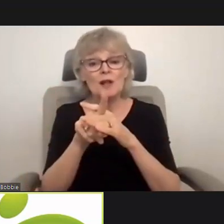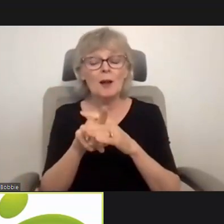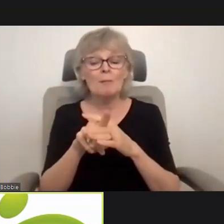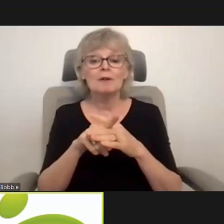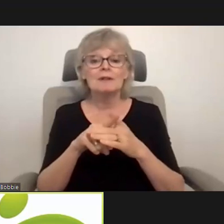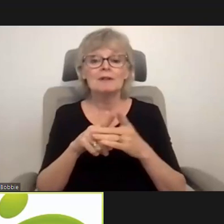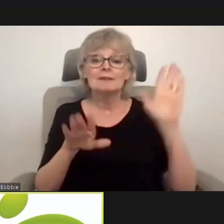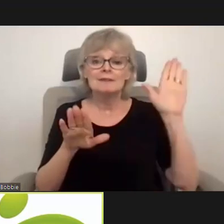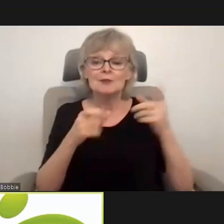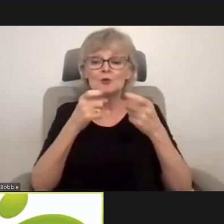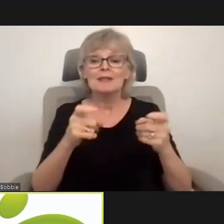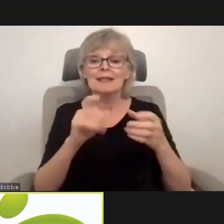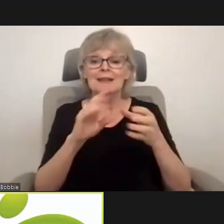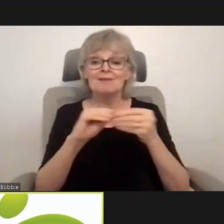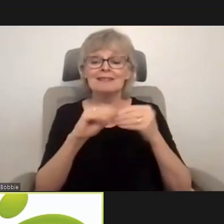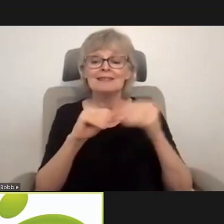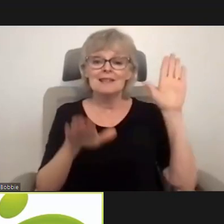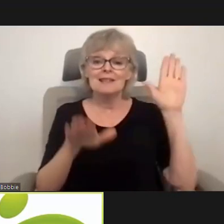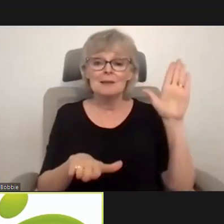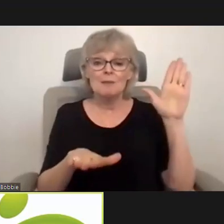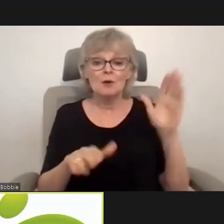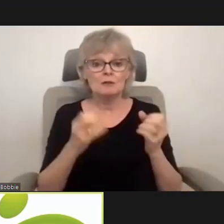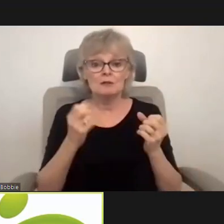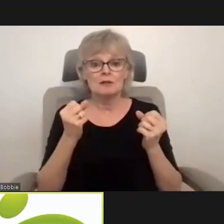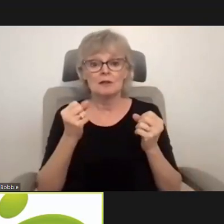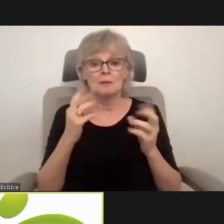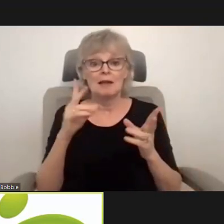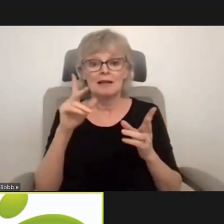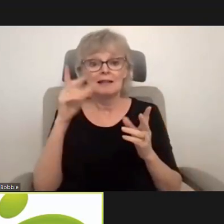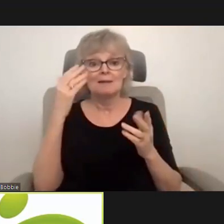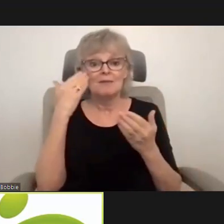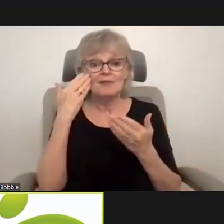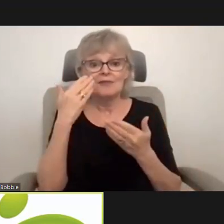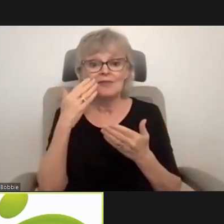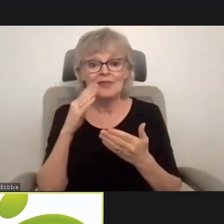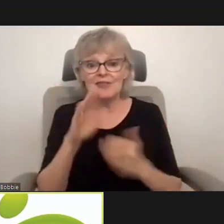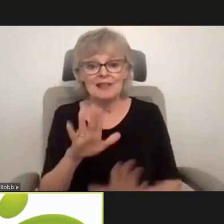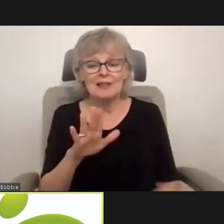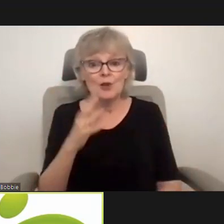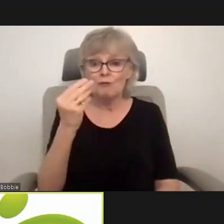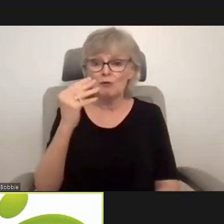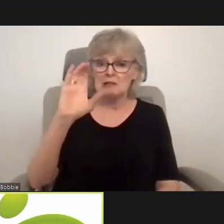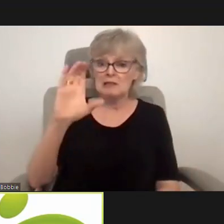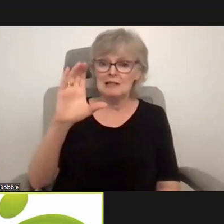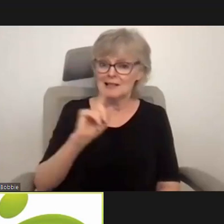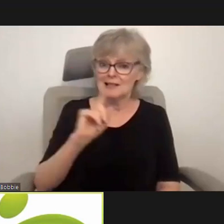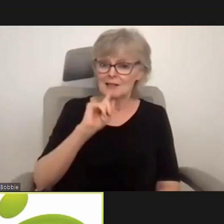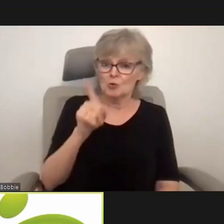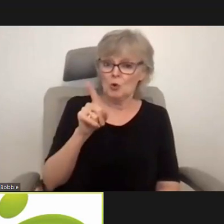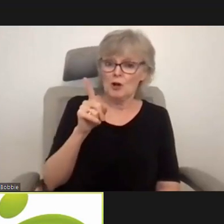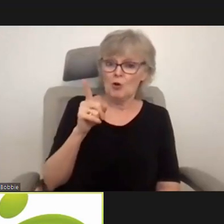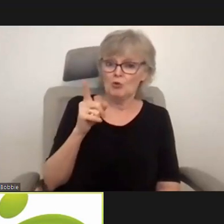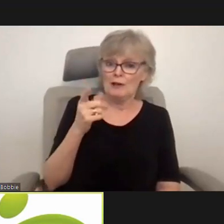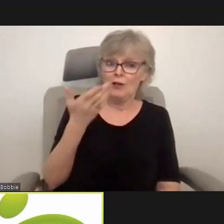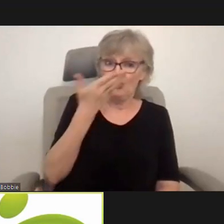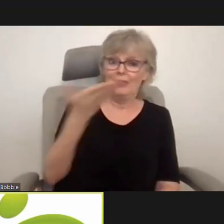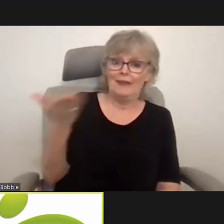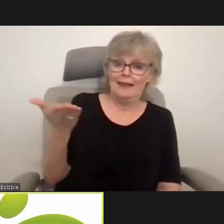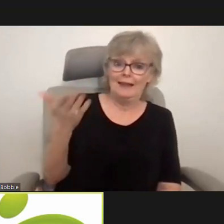provide testimony. A lot of them didn't even know that 14C certificates were a thing. And it